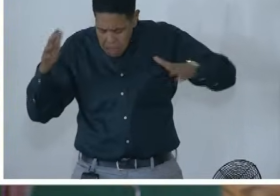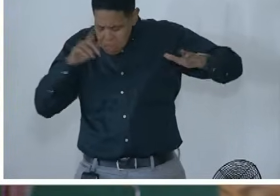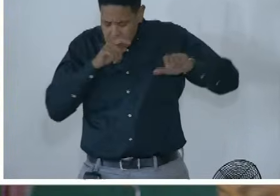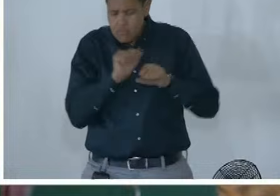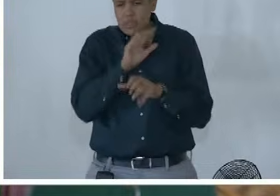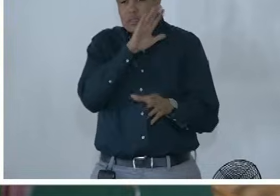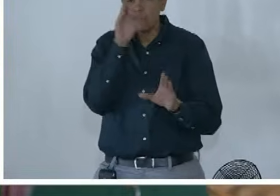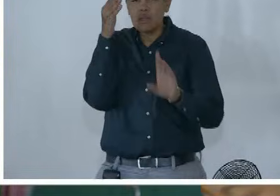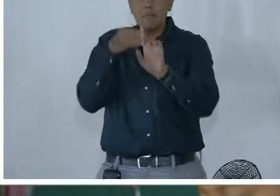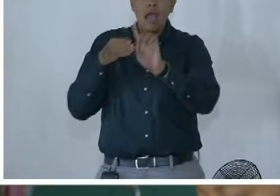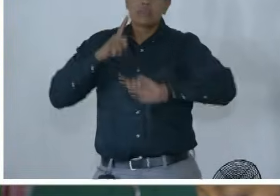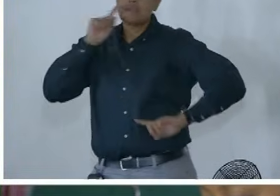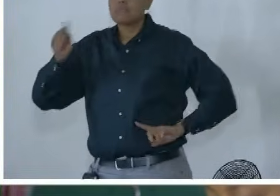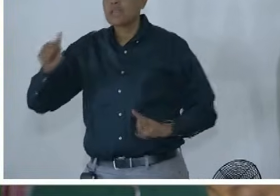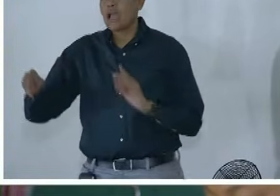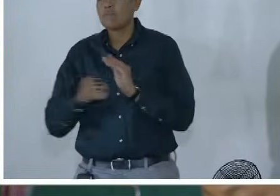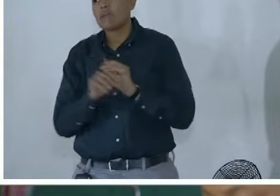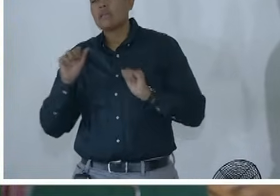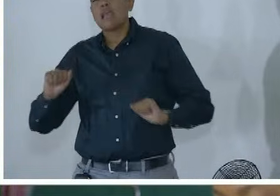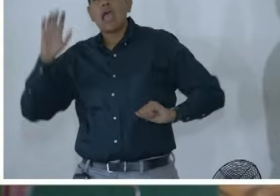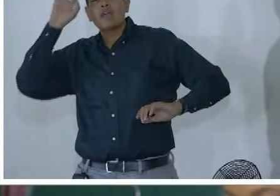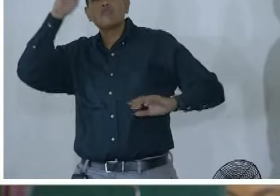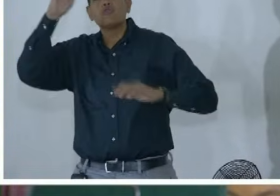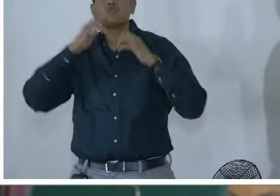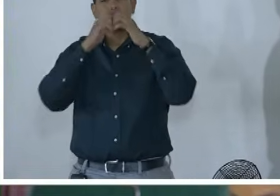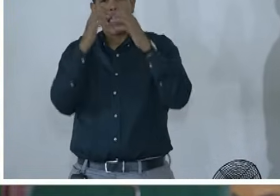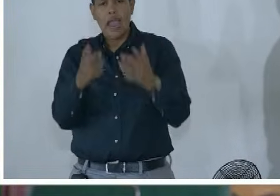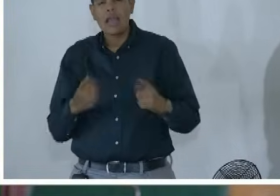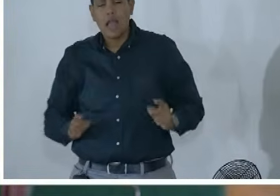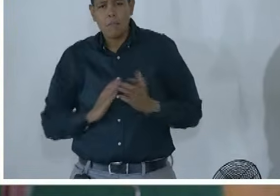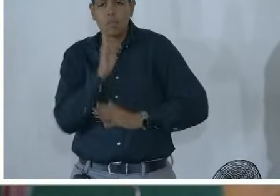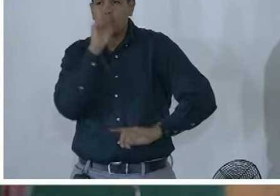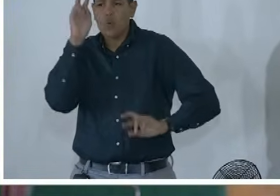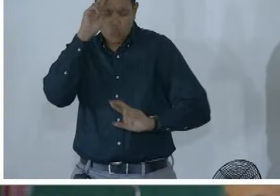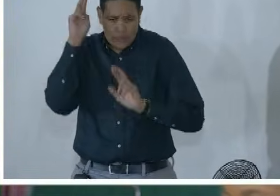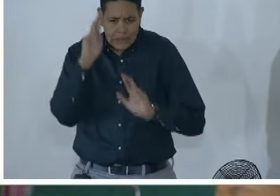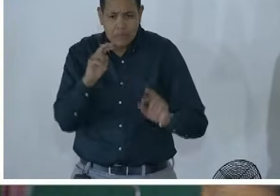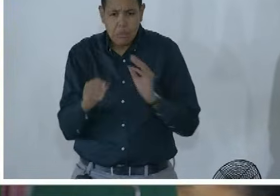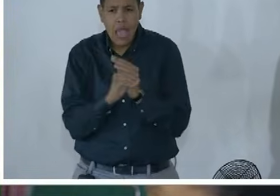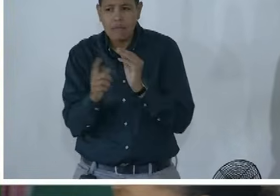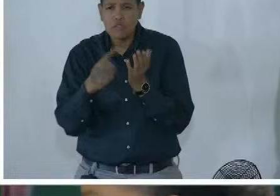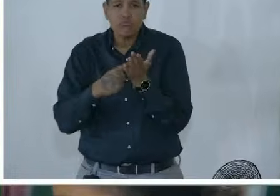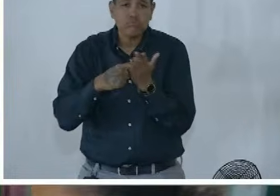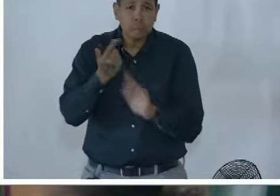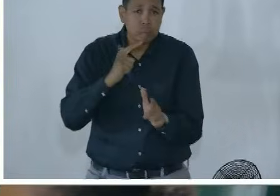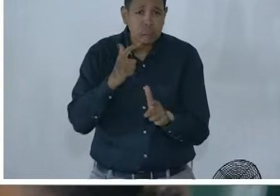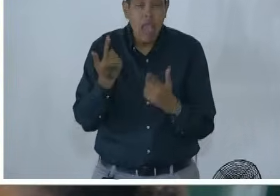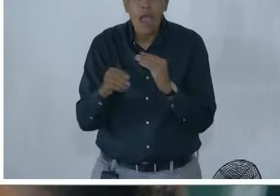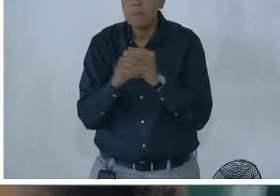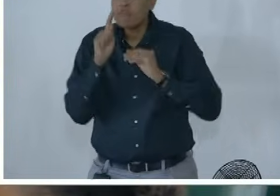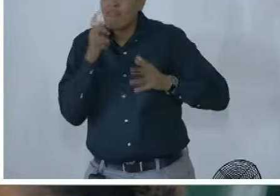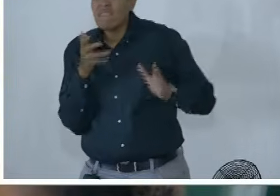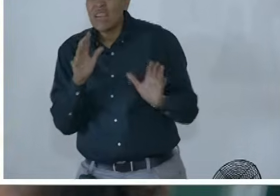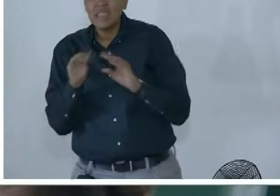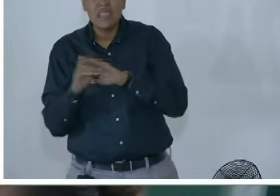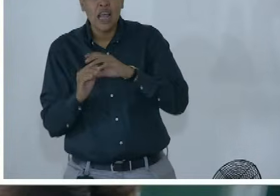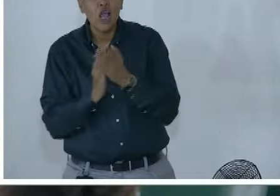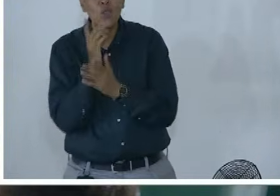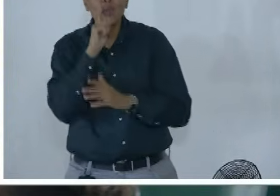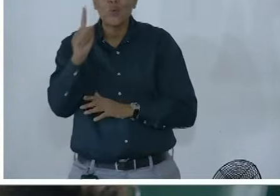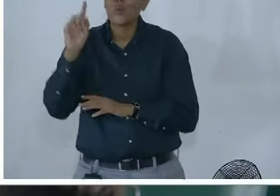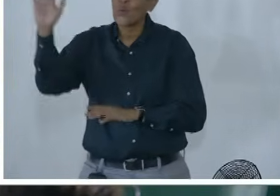parties themselves can create through respectful dialogue facilitated by